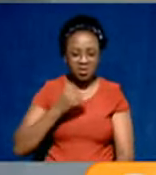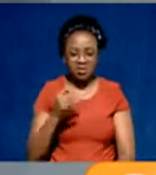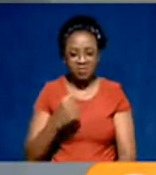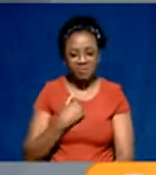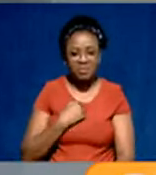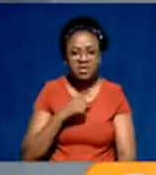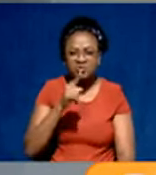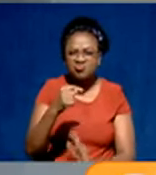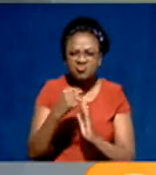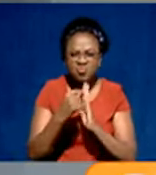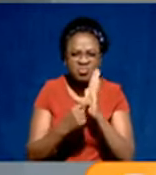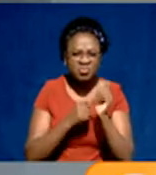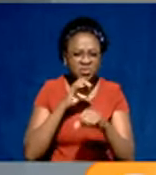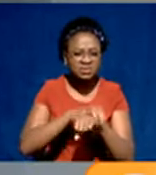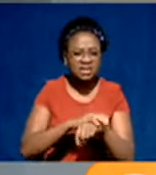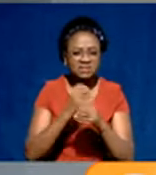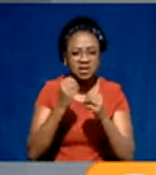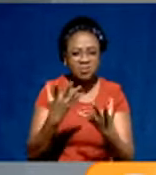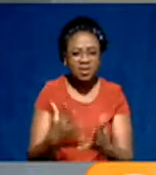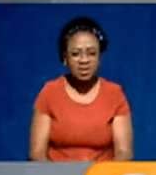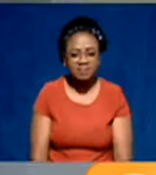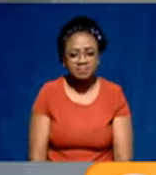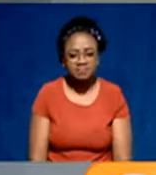How many points did you get, Doris?